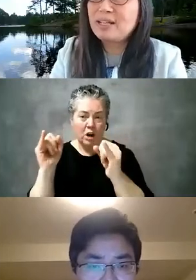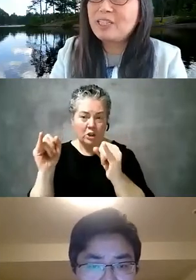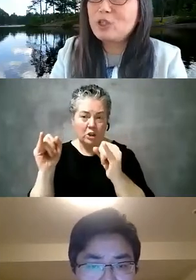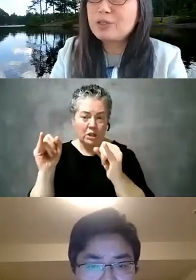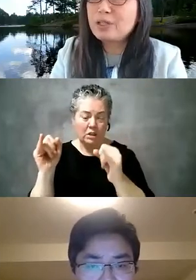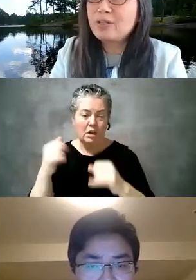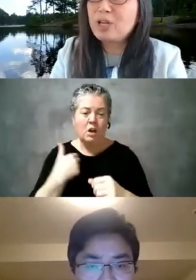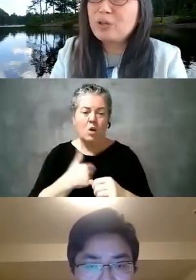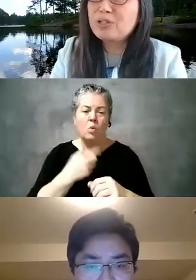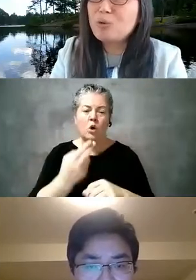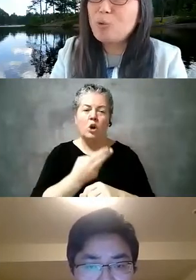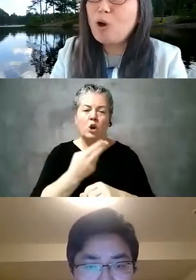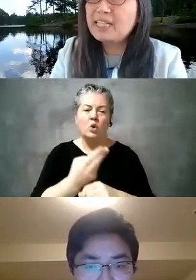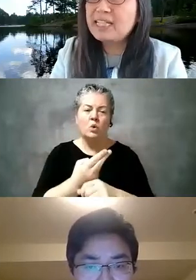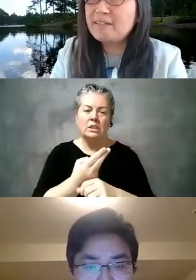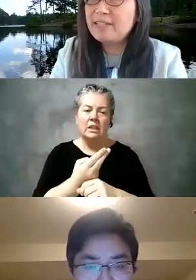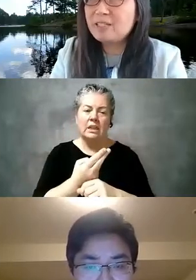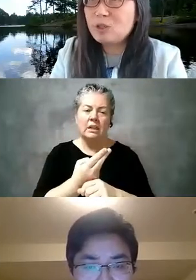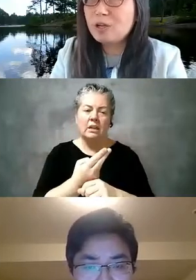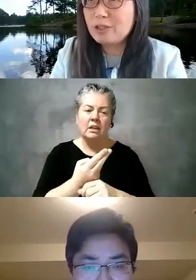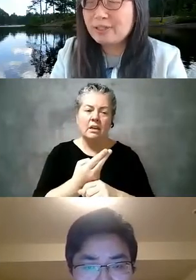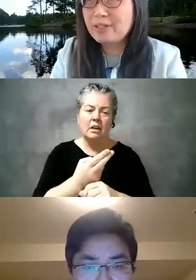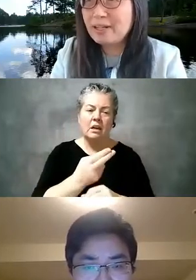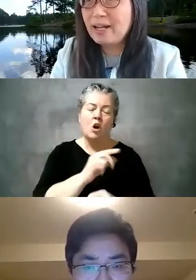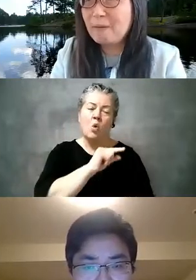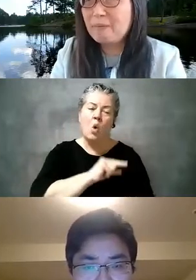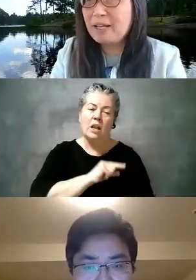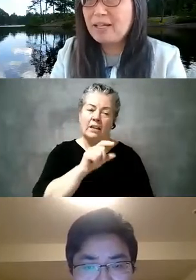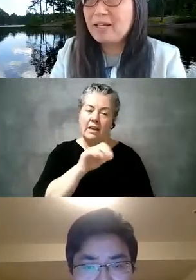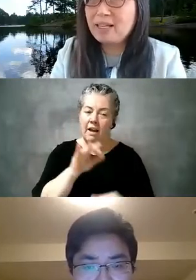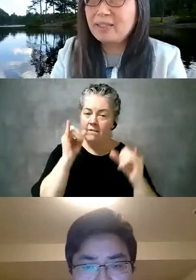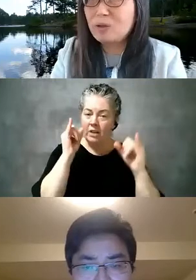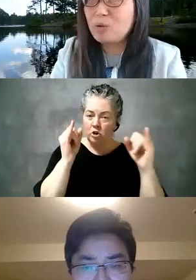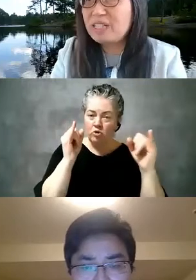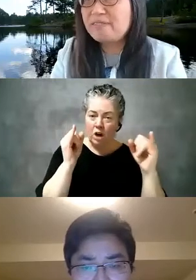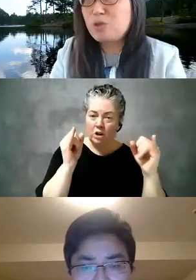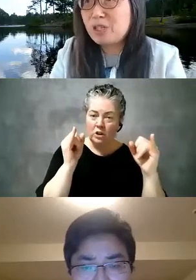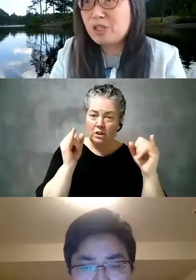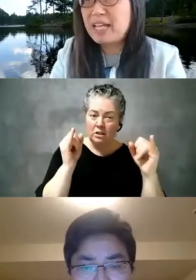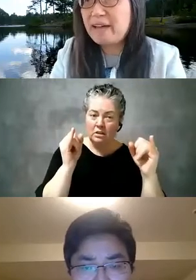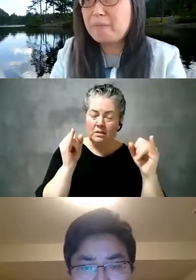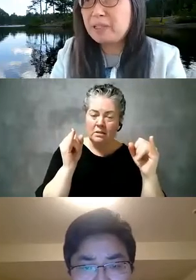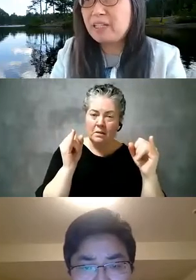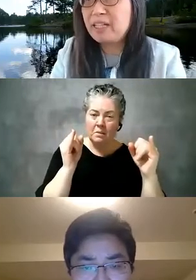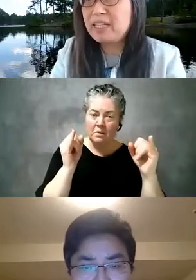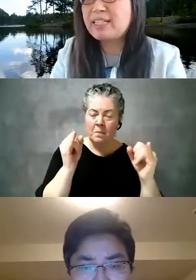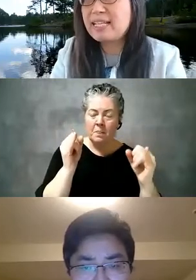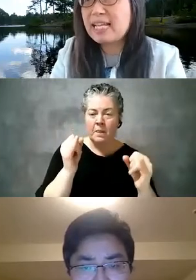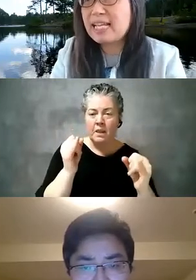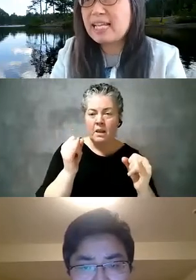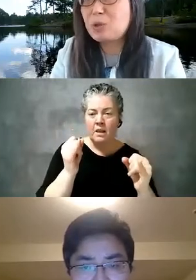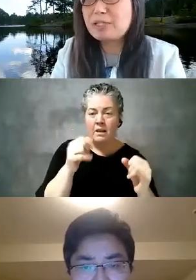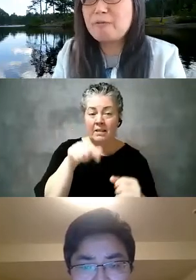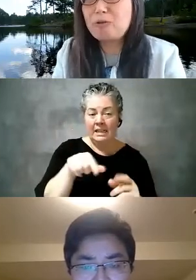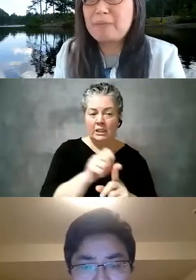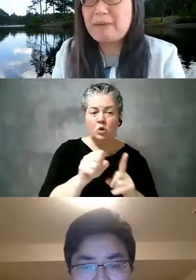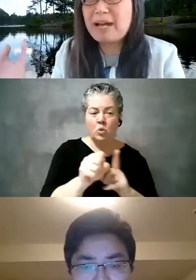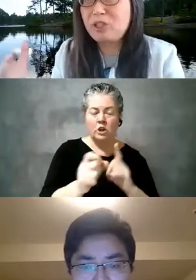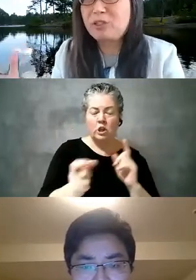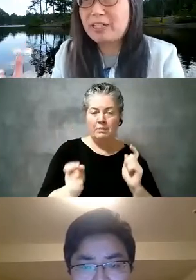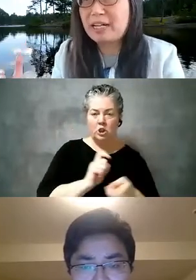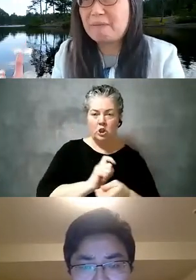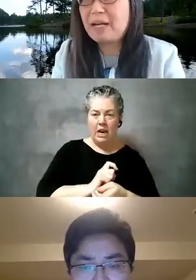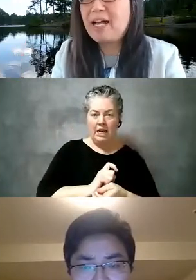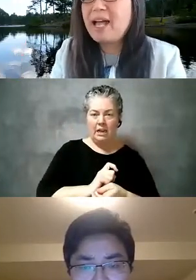using we're using quality of instruction. The quality of instruction may have, in this case, has been transformed by